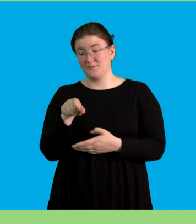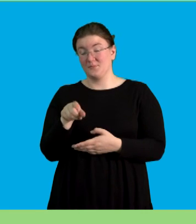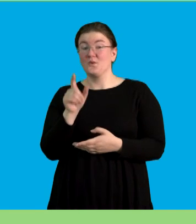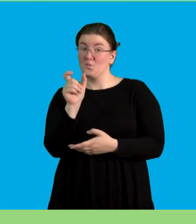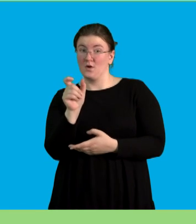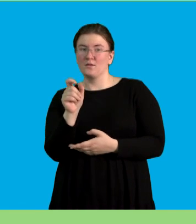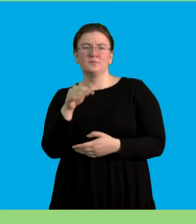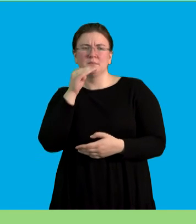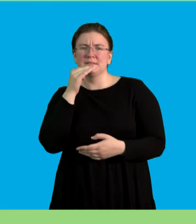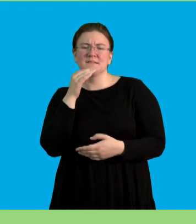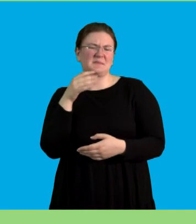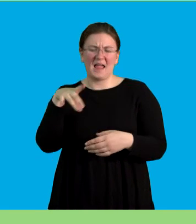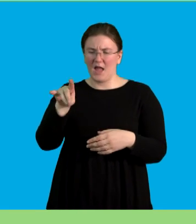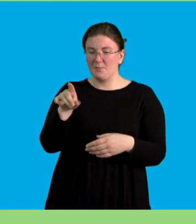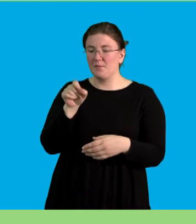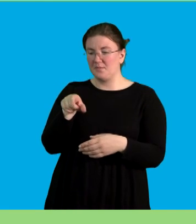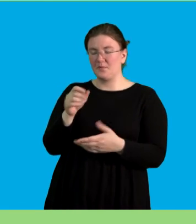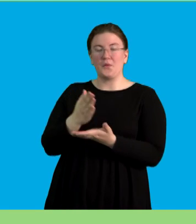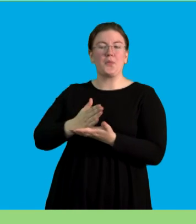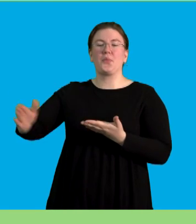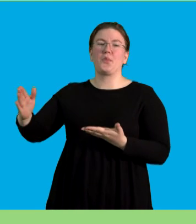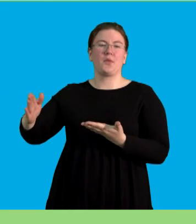is no longer existing.